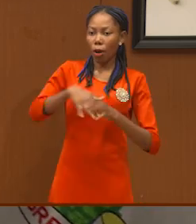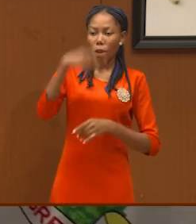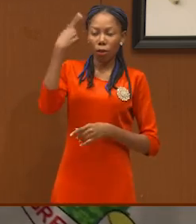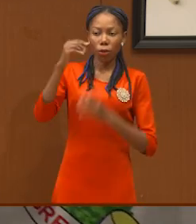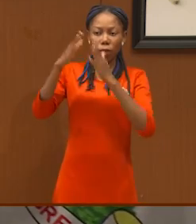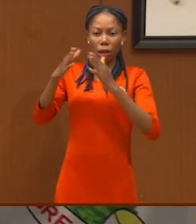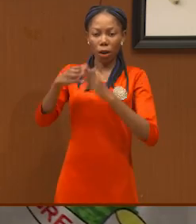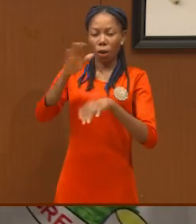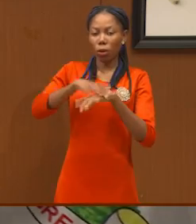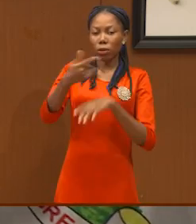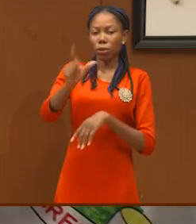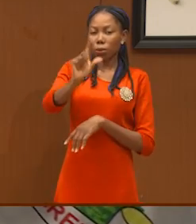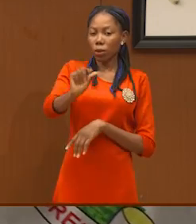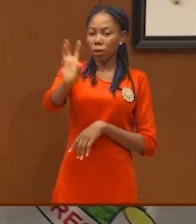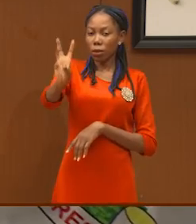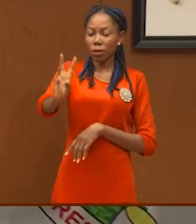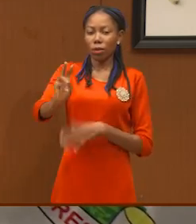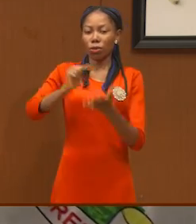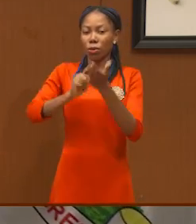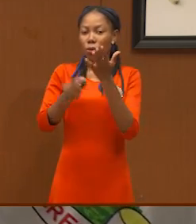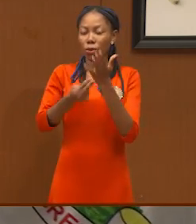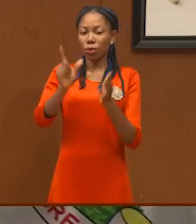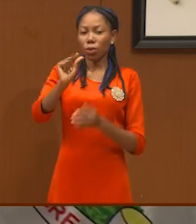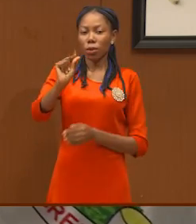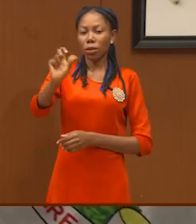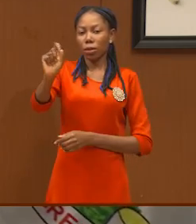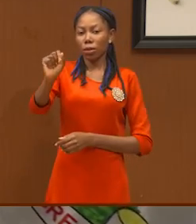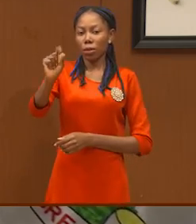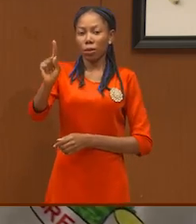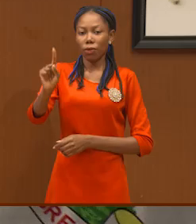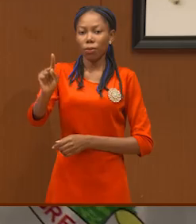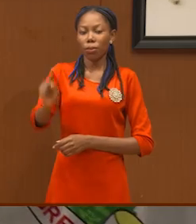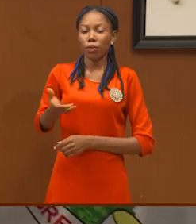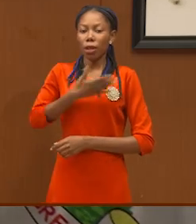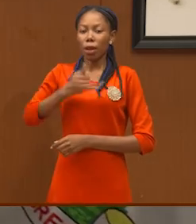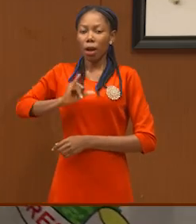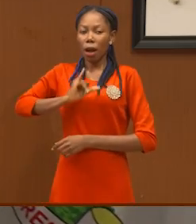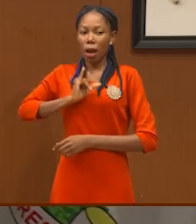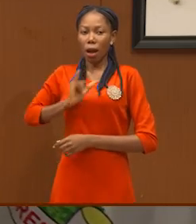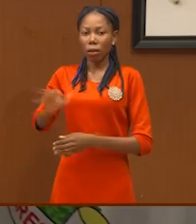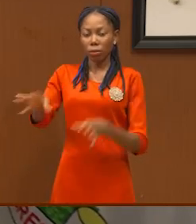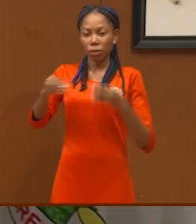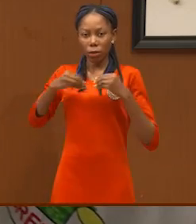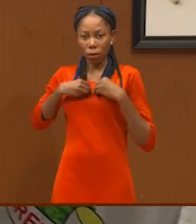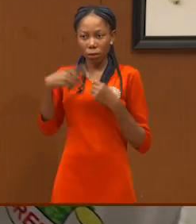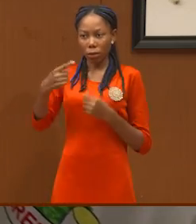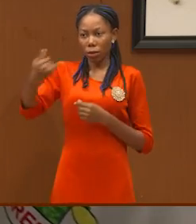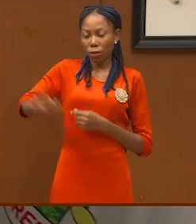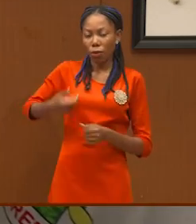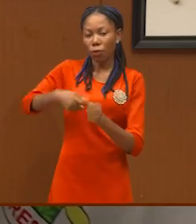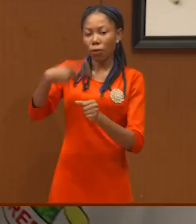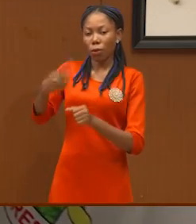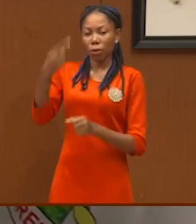on the 26th September 2011 and received invitation from the Justice